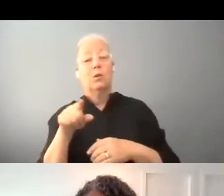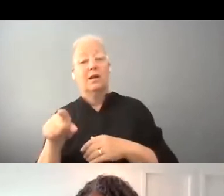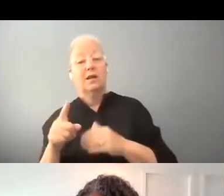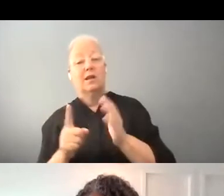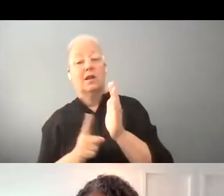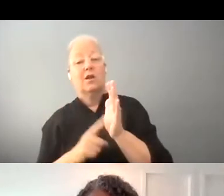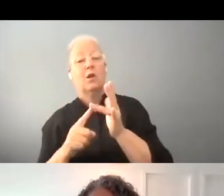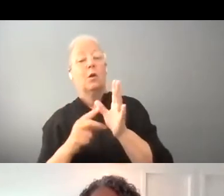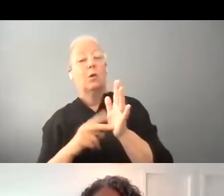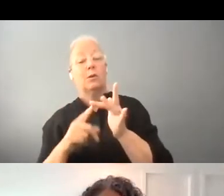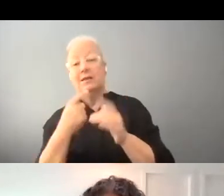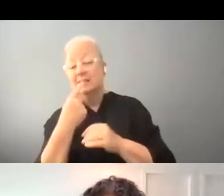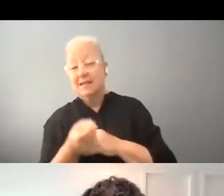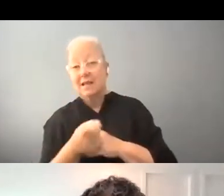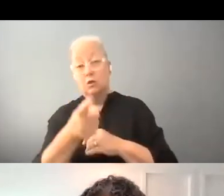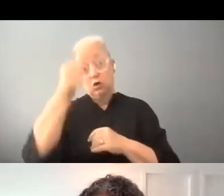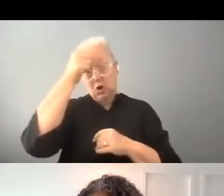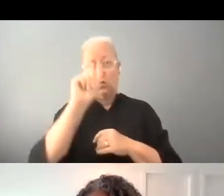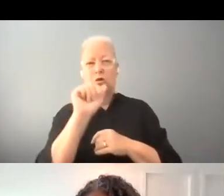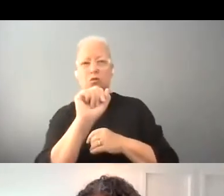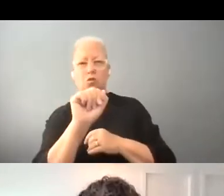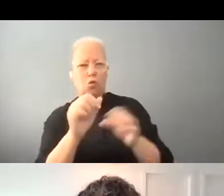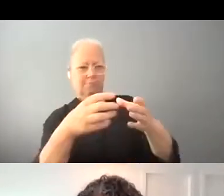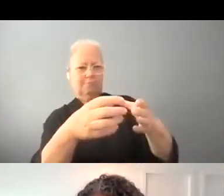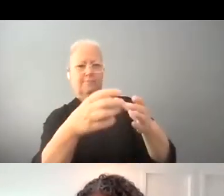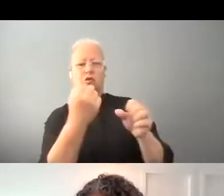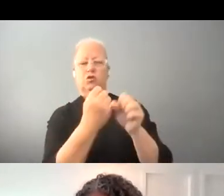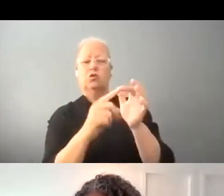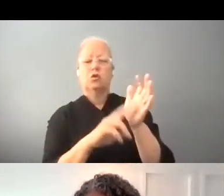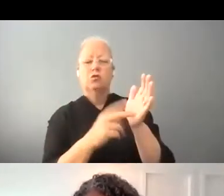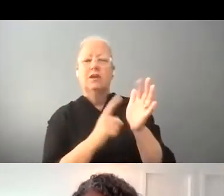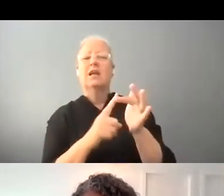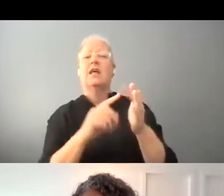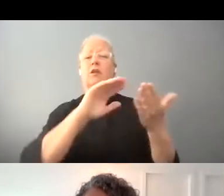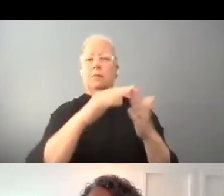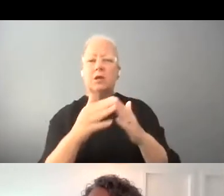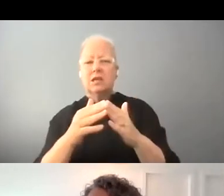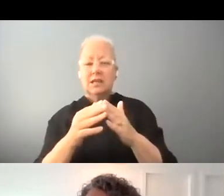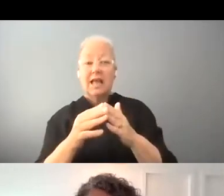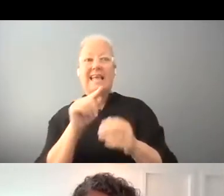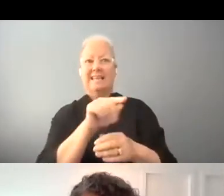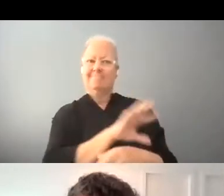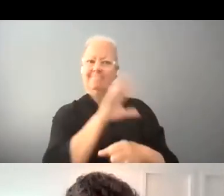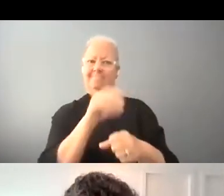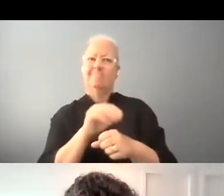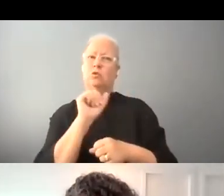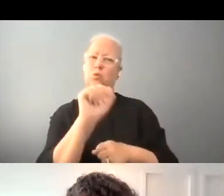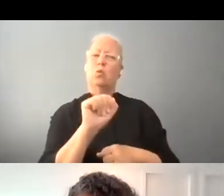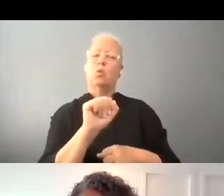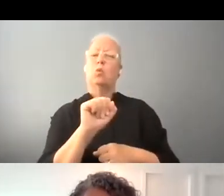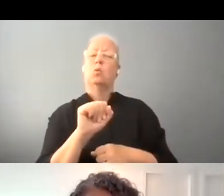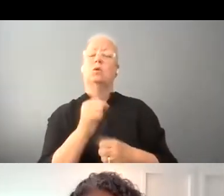you know what the genre is and what the community and where you're going within the heart of your story, where are they consuming